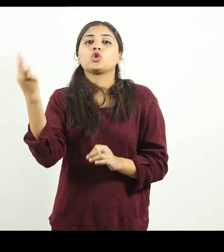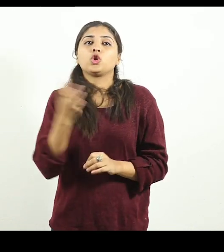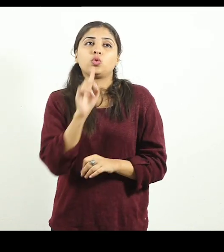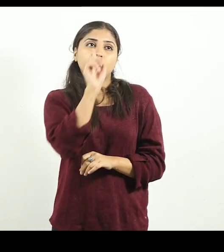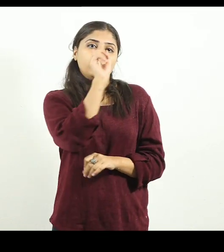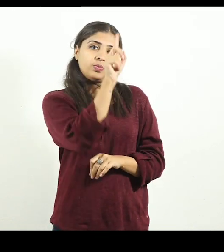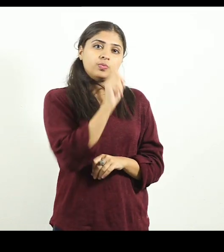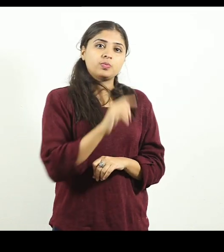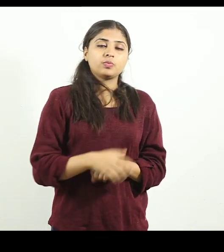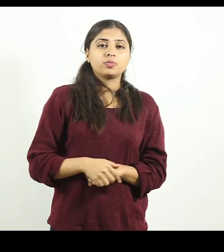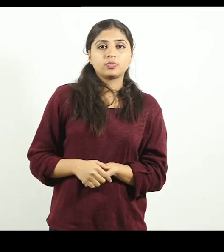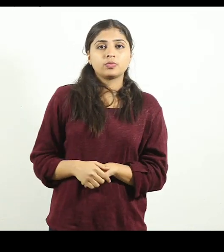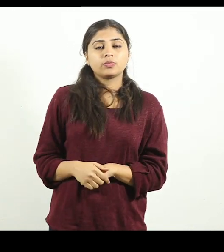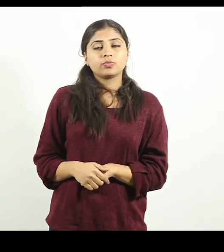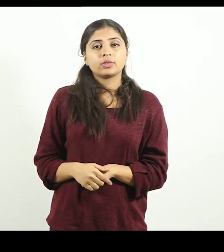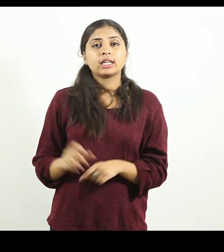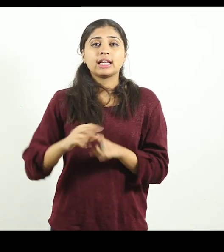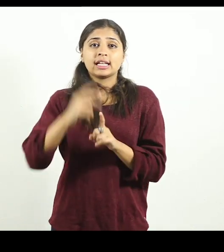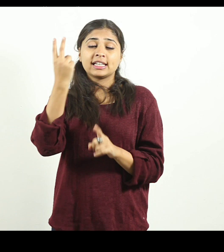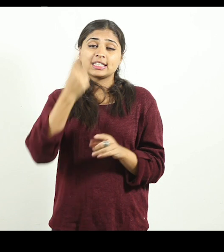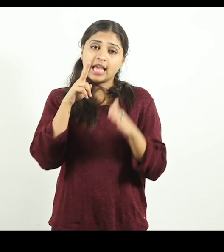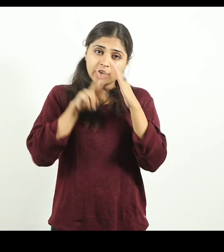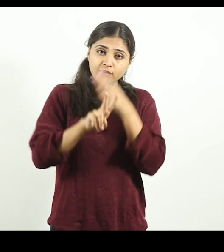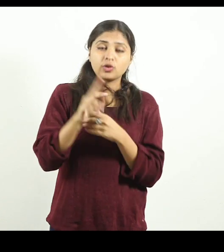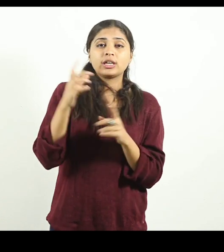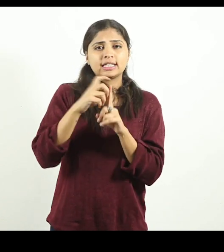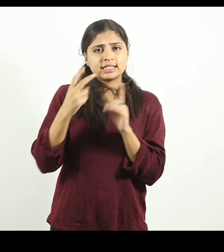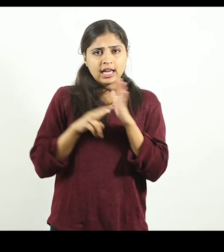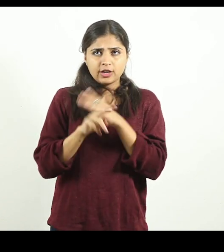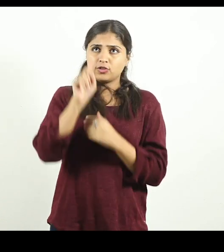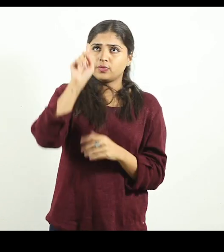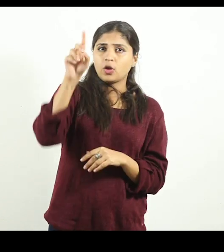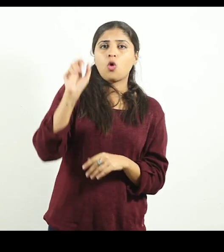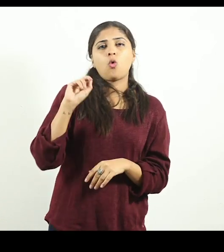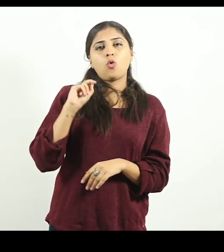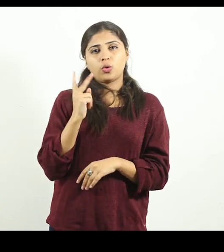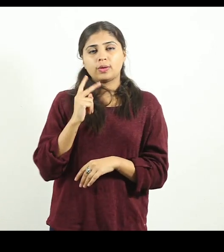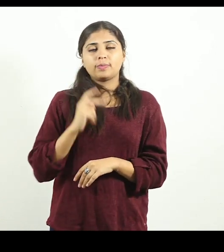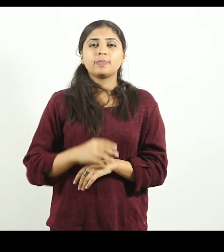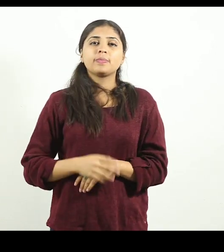selected, click New. Select Design View and click OK.